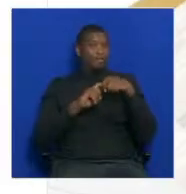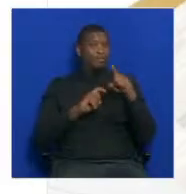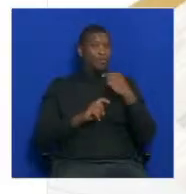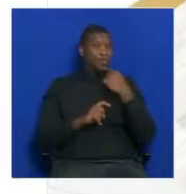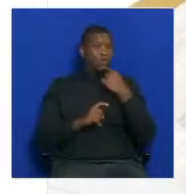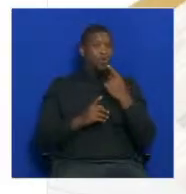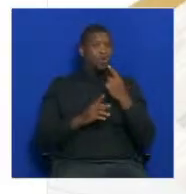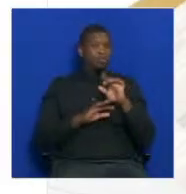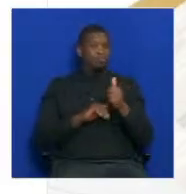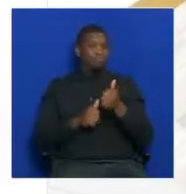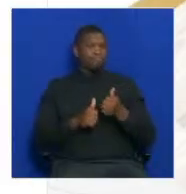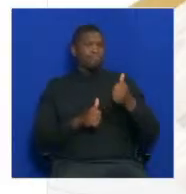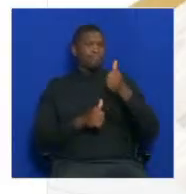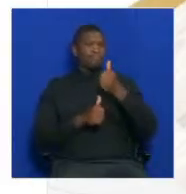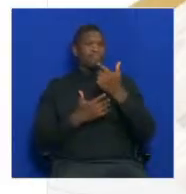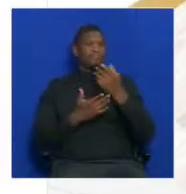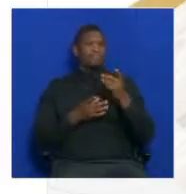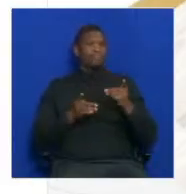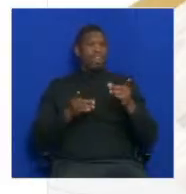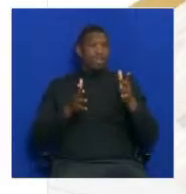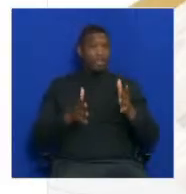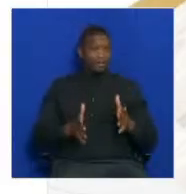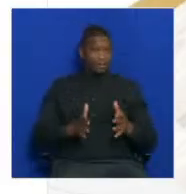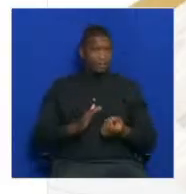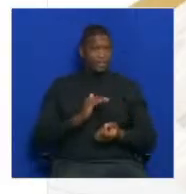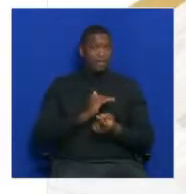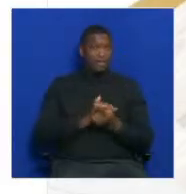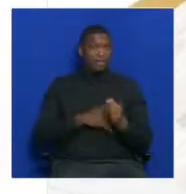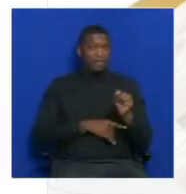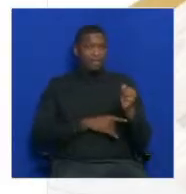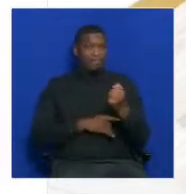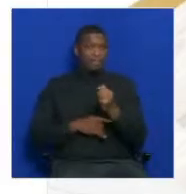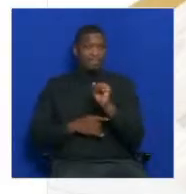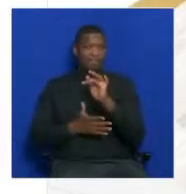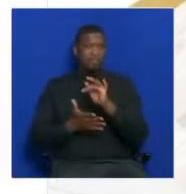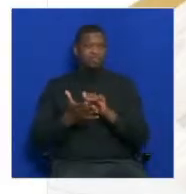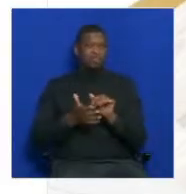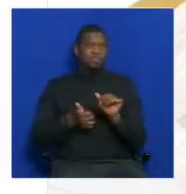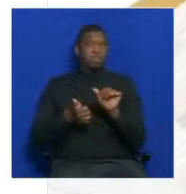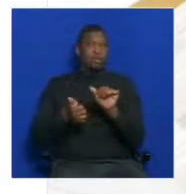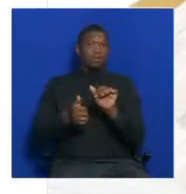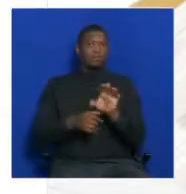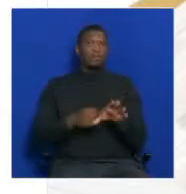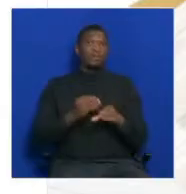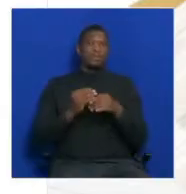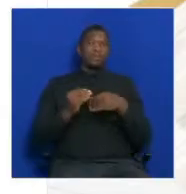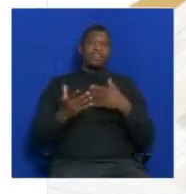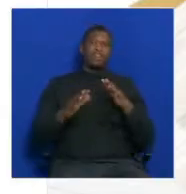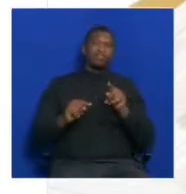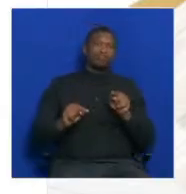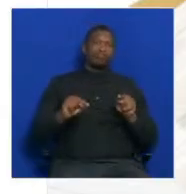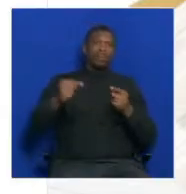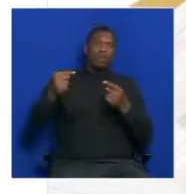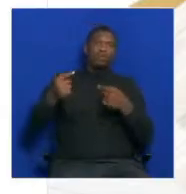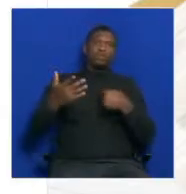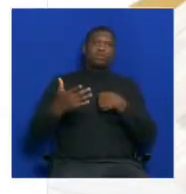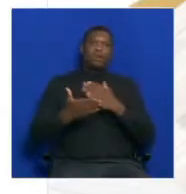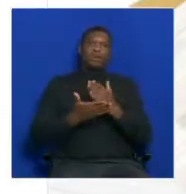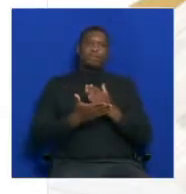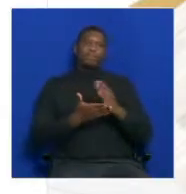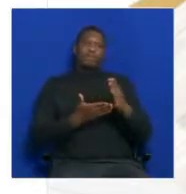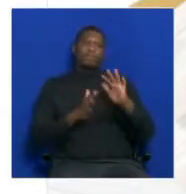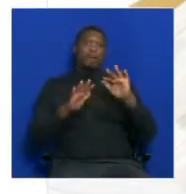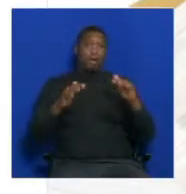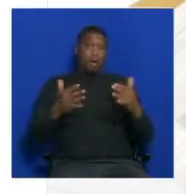was unlawful, he was reinstated to his position. I also challenged my dismissal through the Bargaining Council and